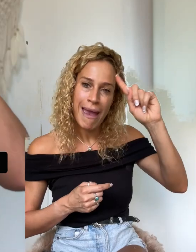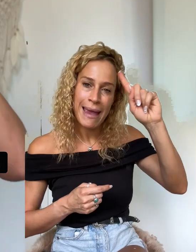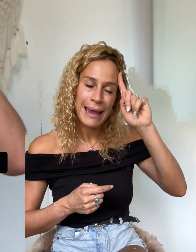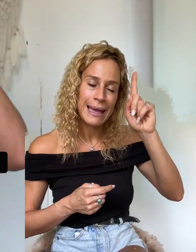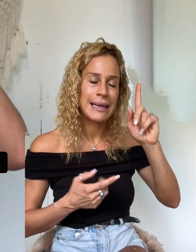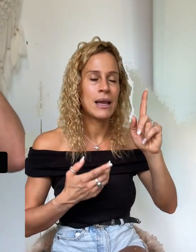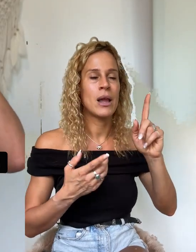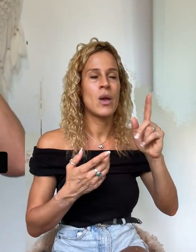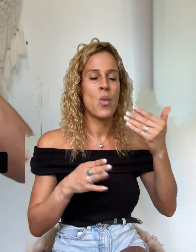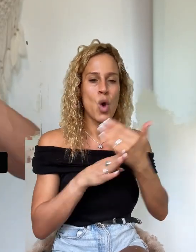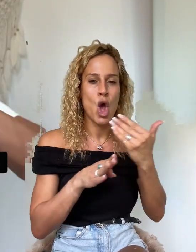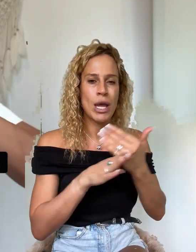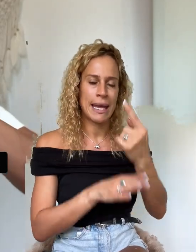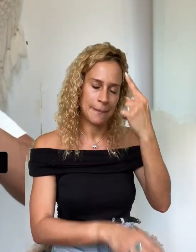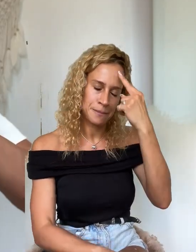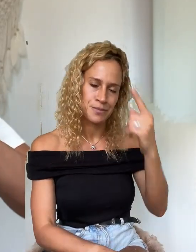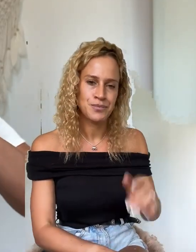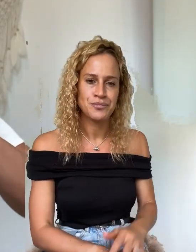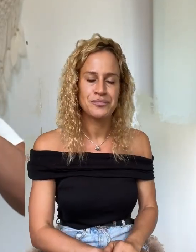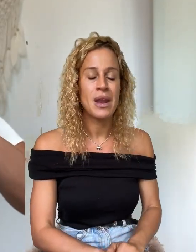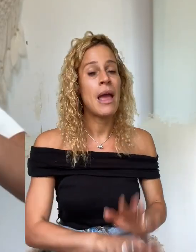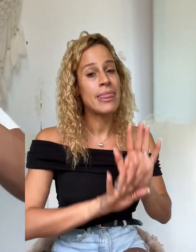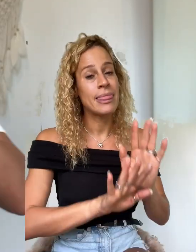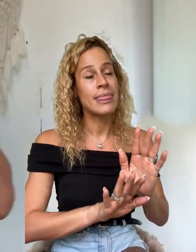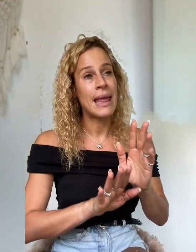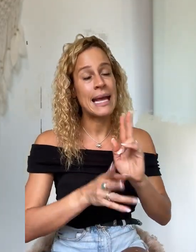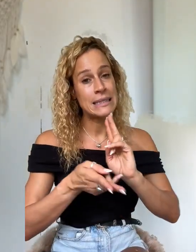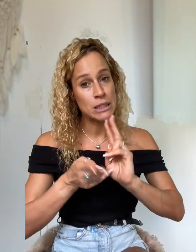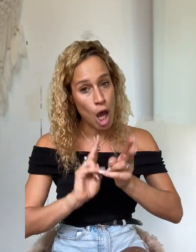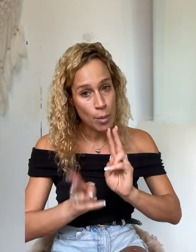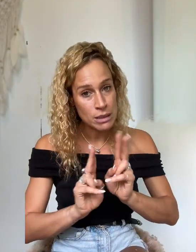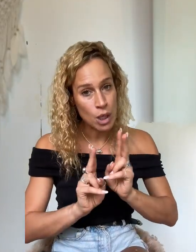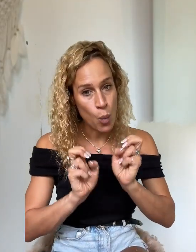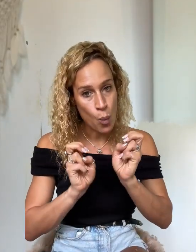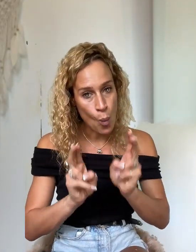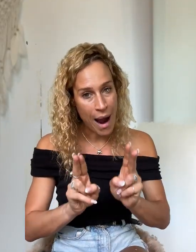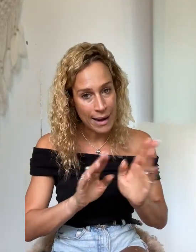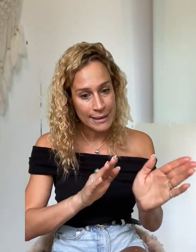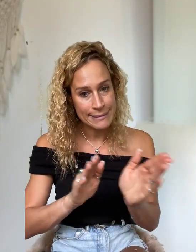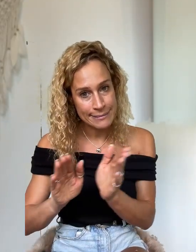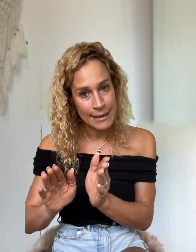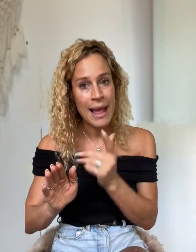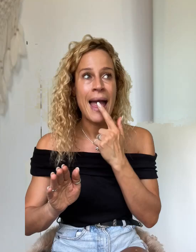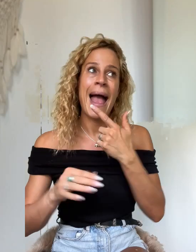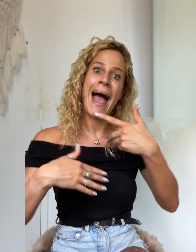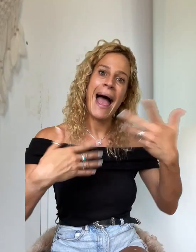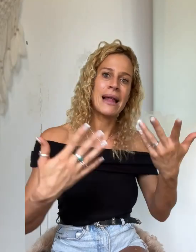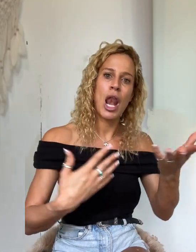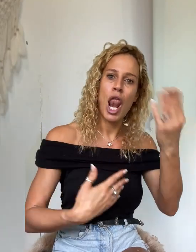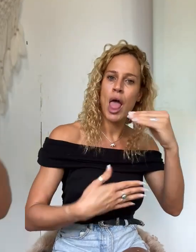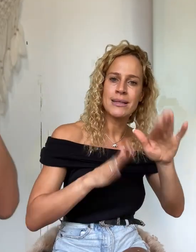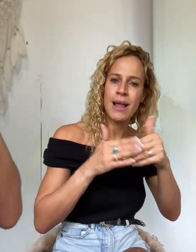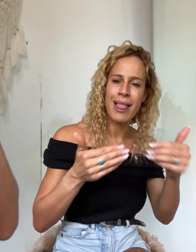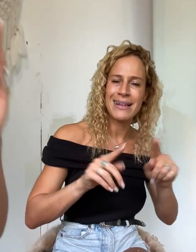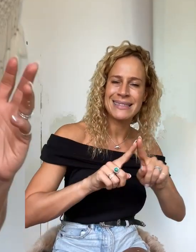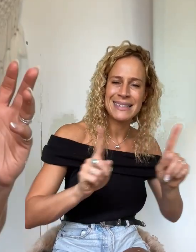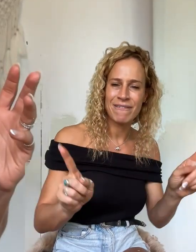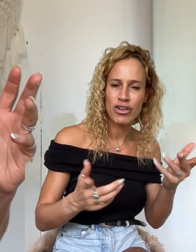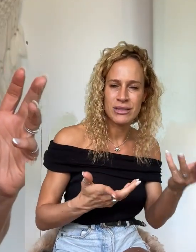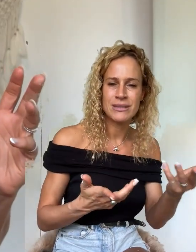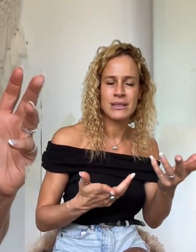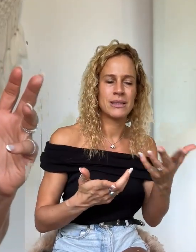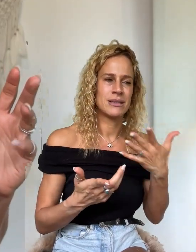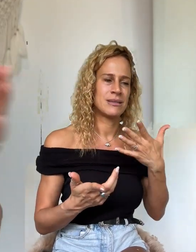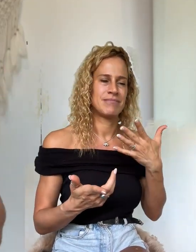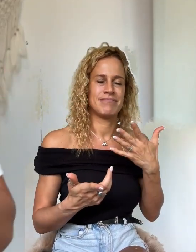working in an interpreter capacity. Now, that's if you have a desire to be an interpreter. Obviously, if you have a desire to